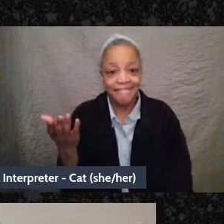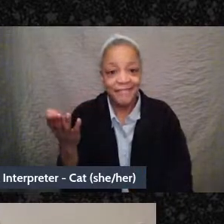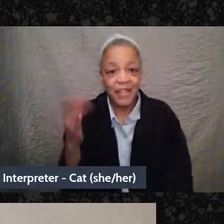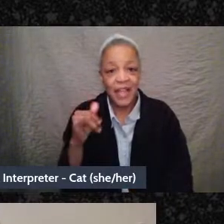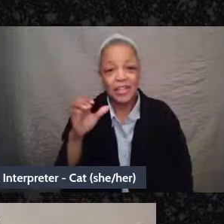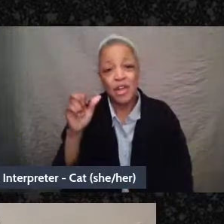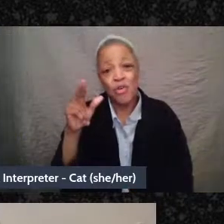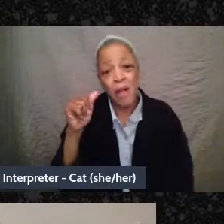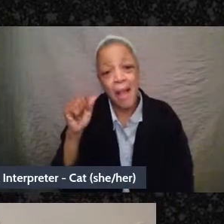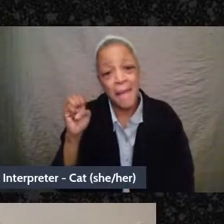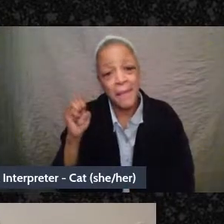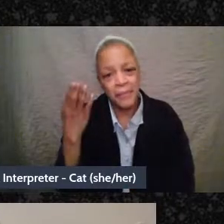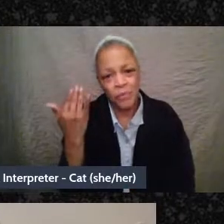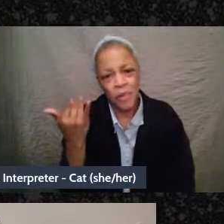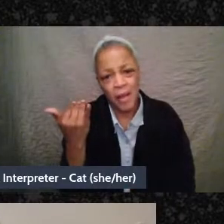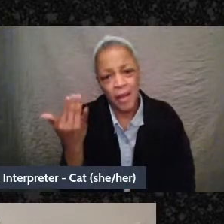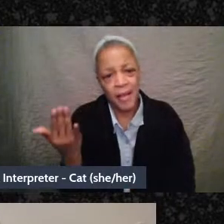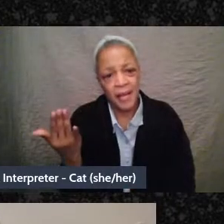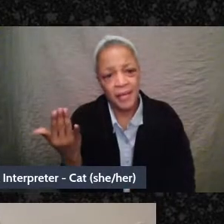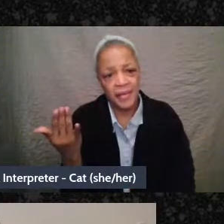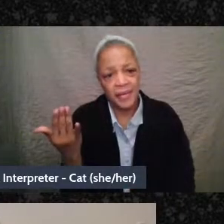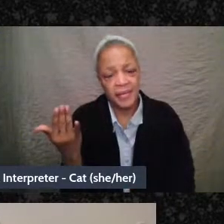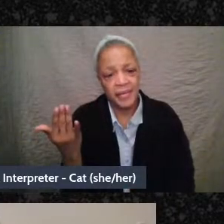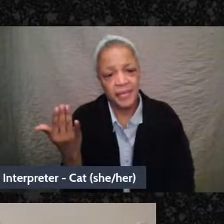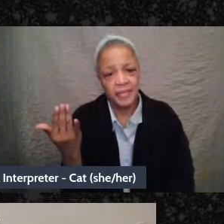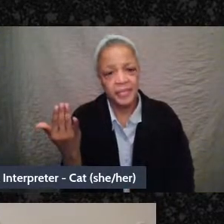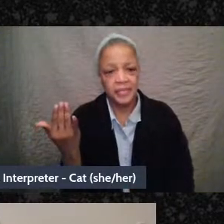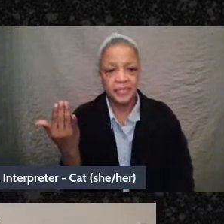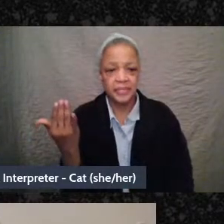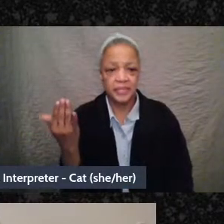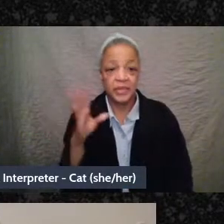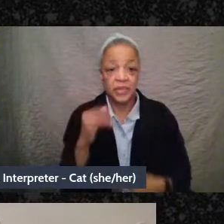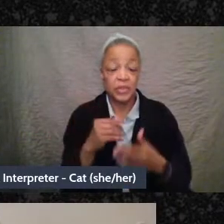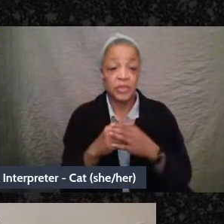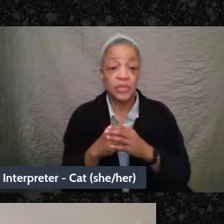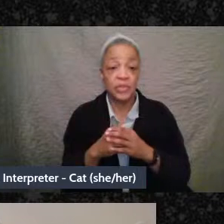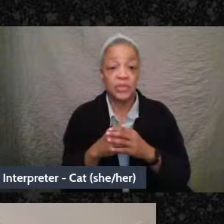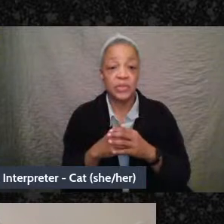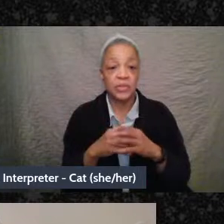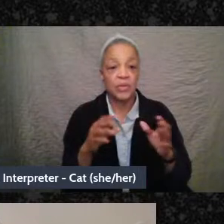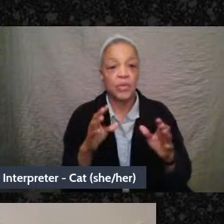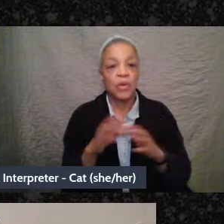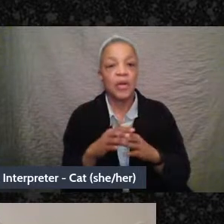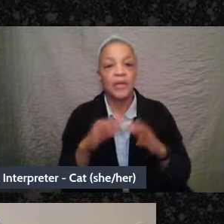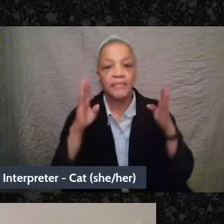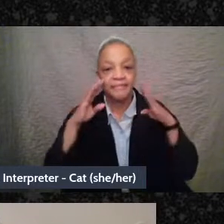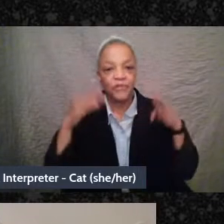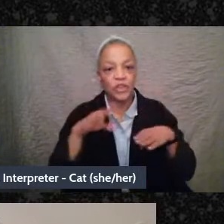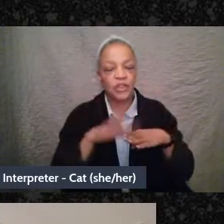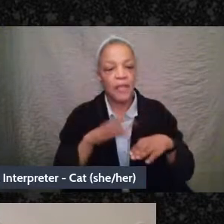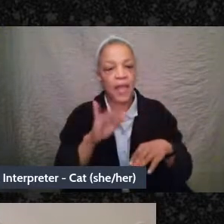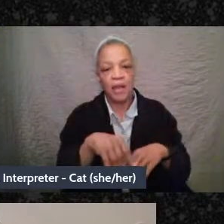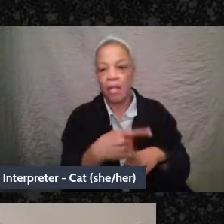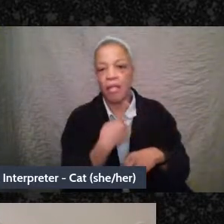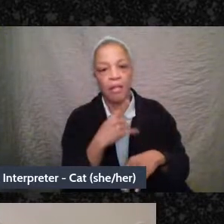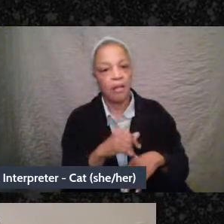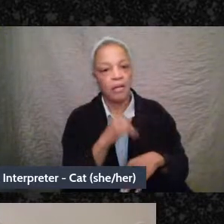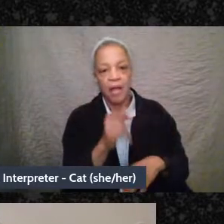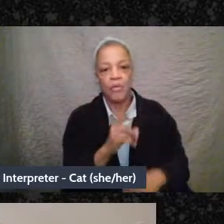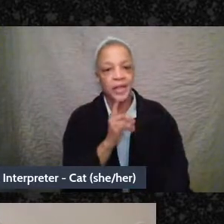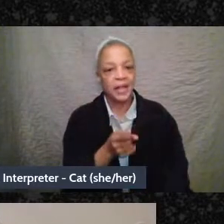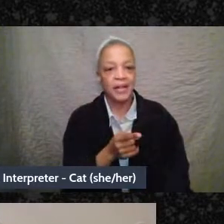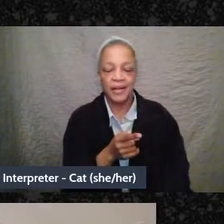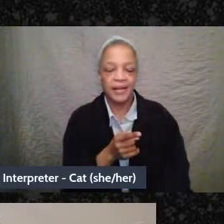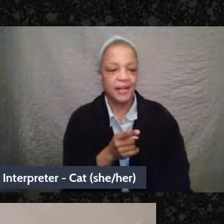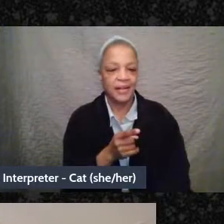stop. And that, so we're sort of debunking that. We're talking about the reality that Erica pointed out,